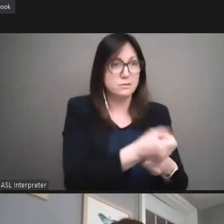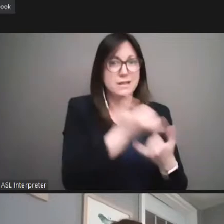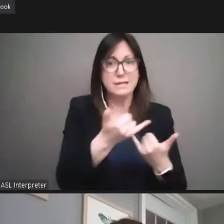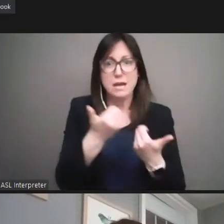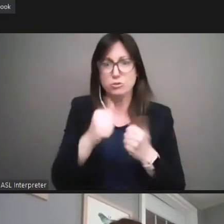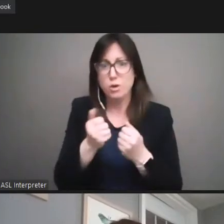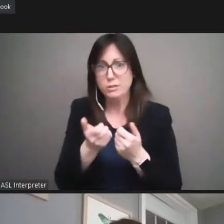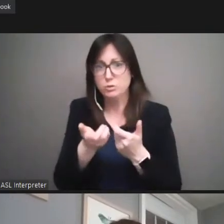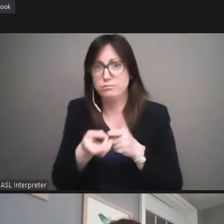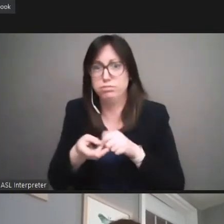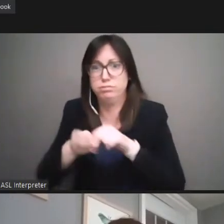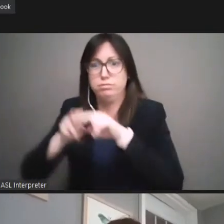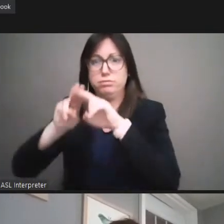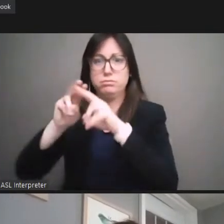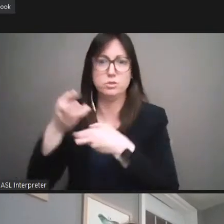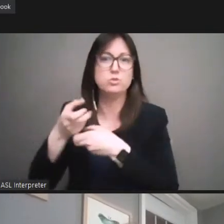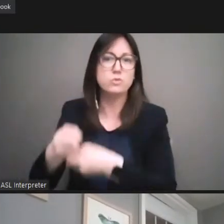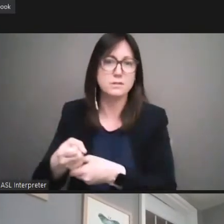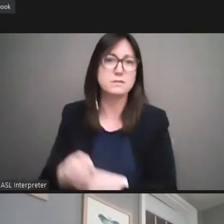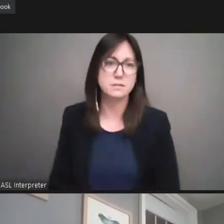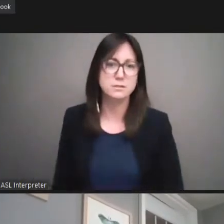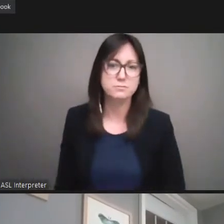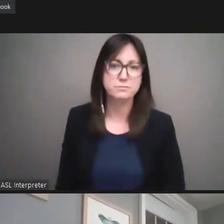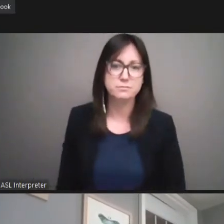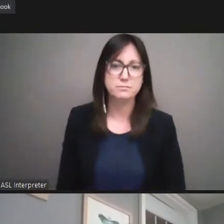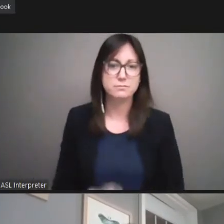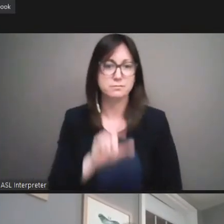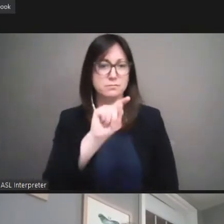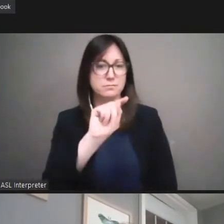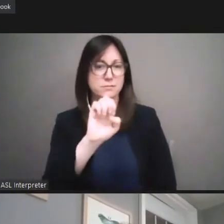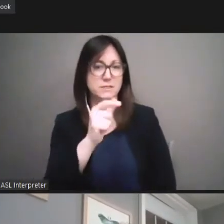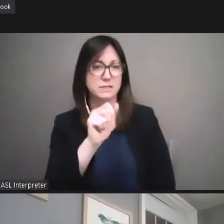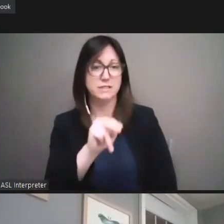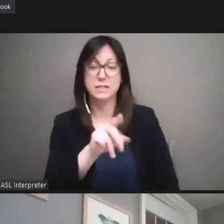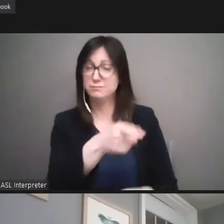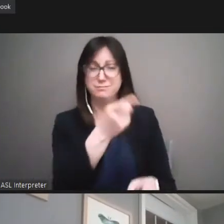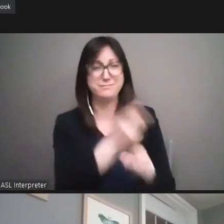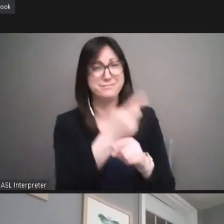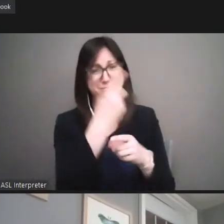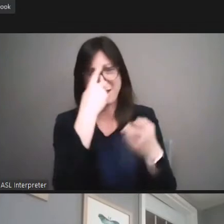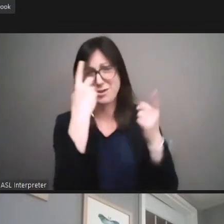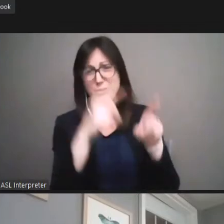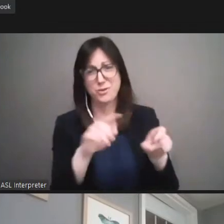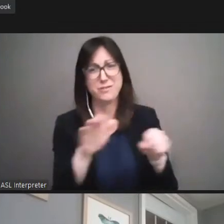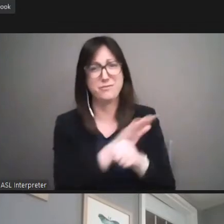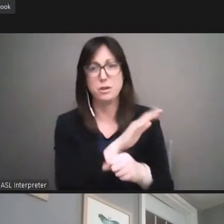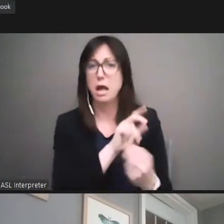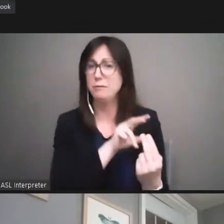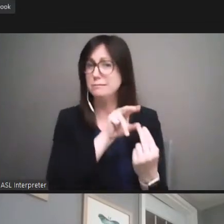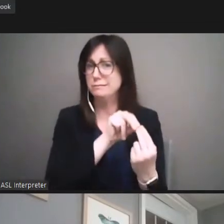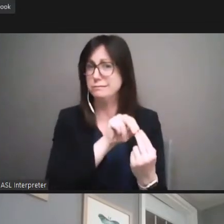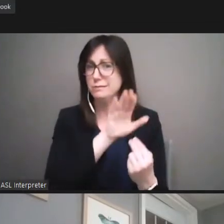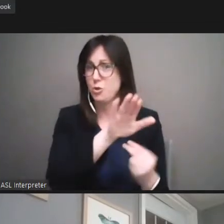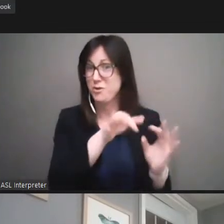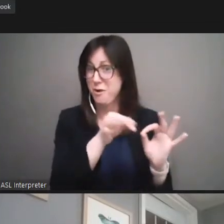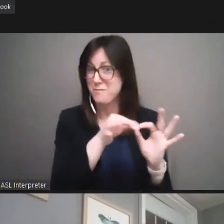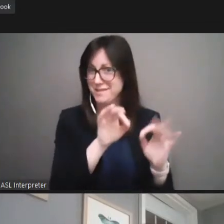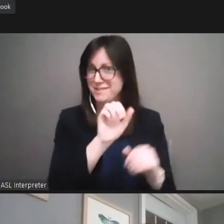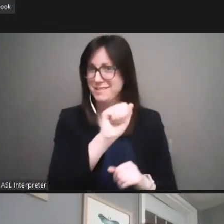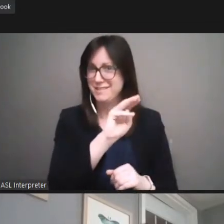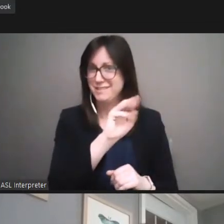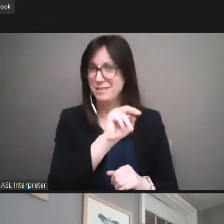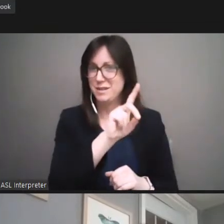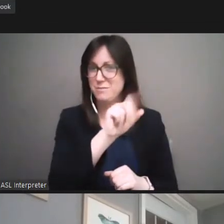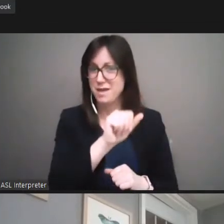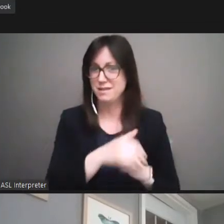I couldn't agree more with everything you just said. To kind of piggyback off of what Amanda just said, I am